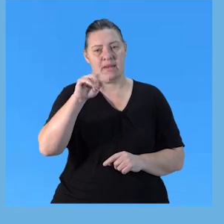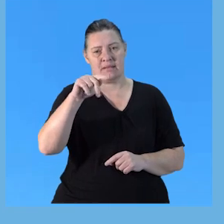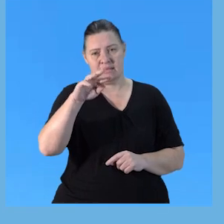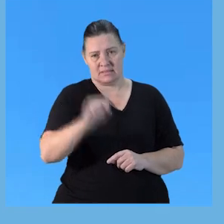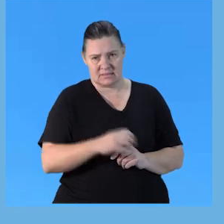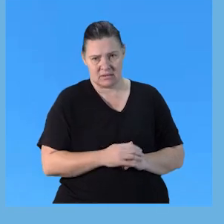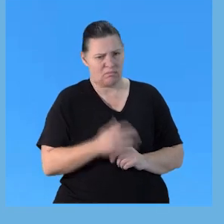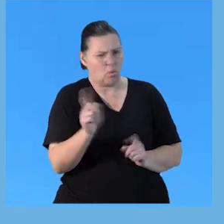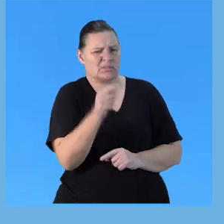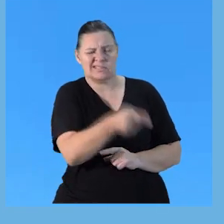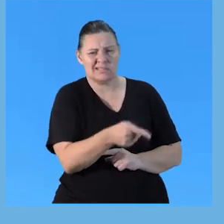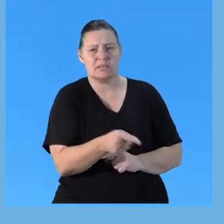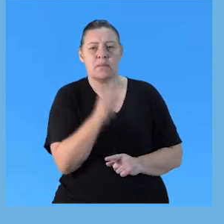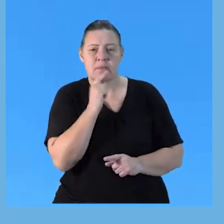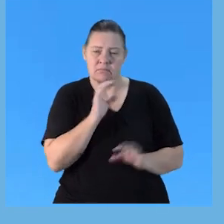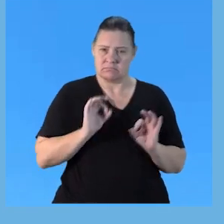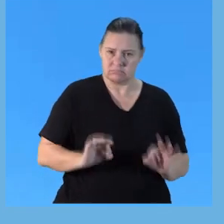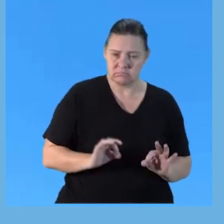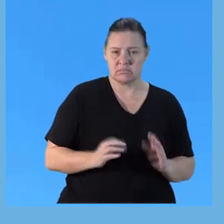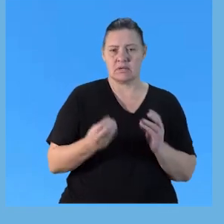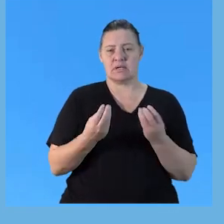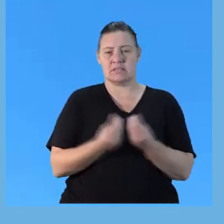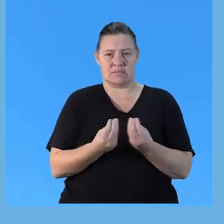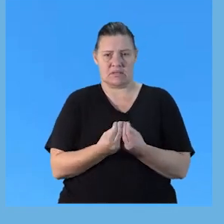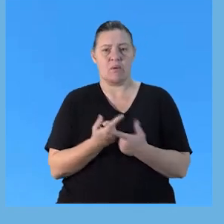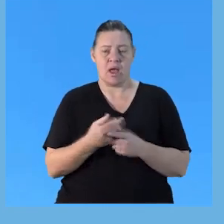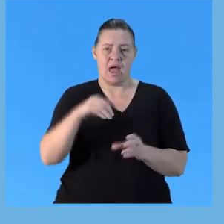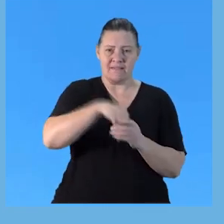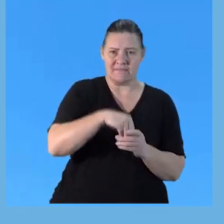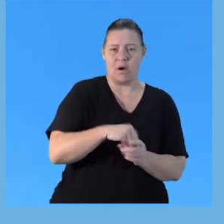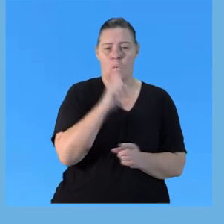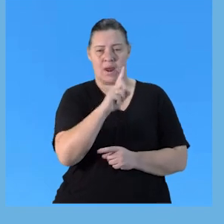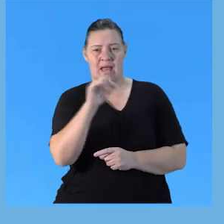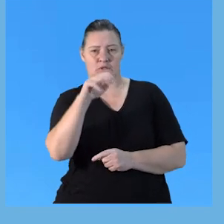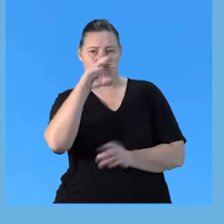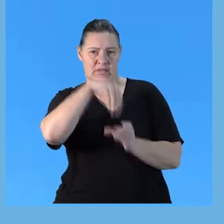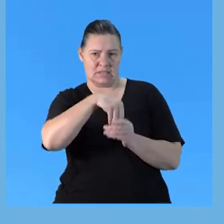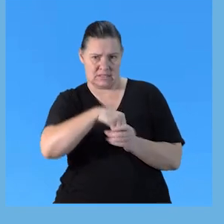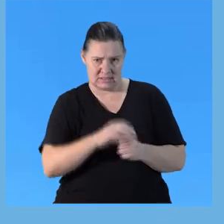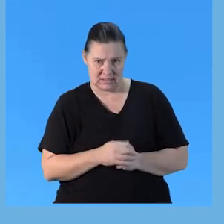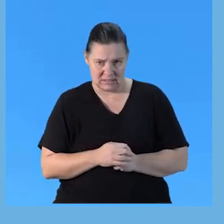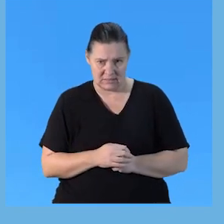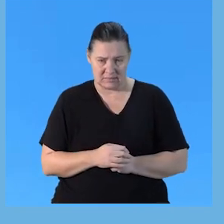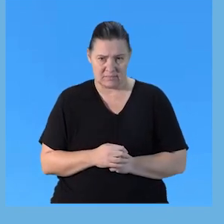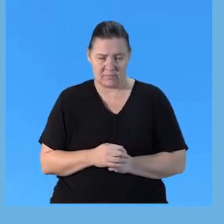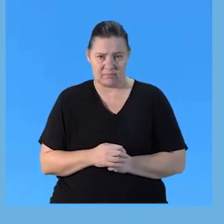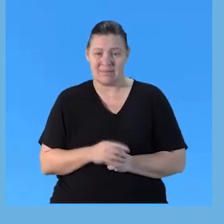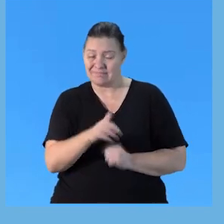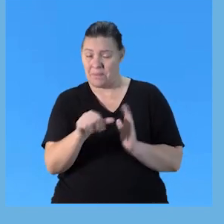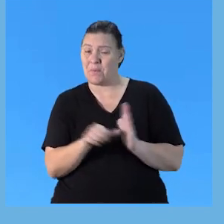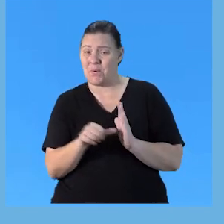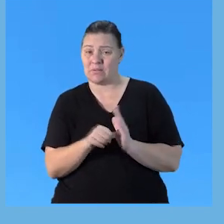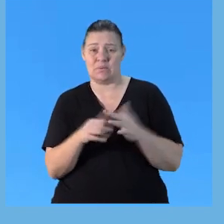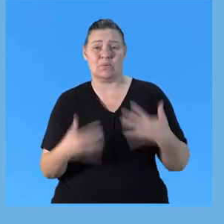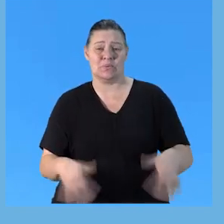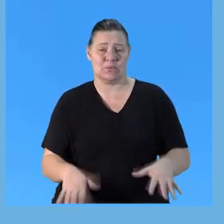draw one of these two symbols to show that this particular substance is a resistor. Now, when you're talking about a variable resistor now,